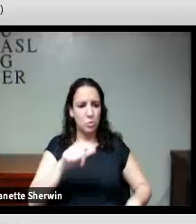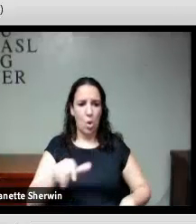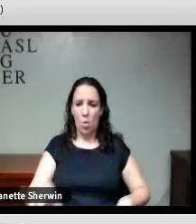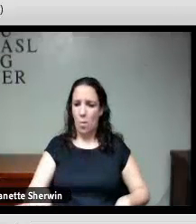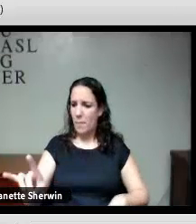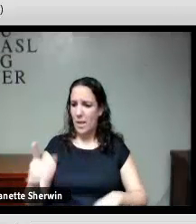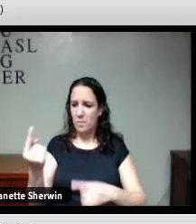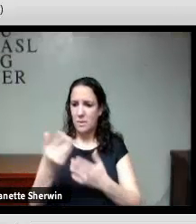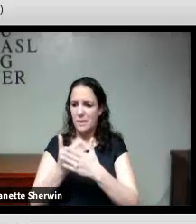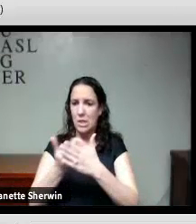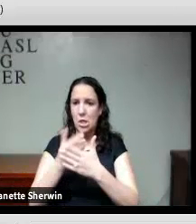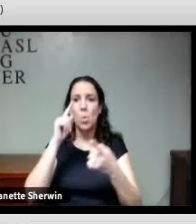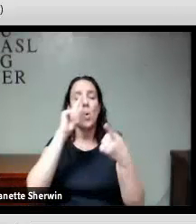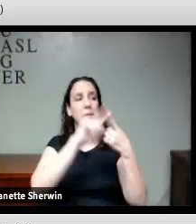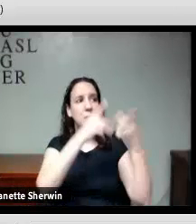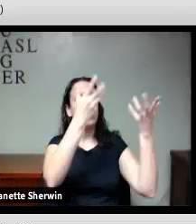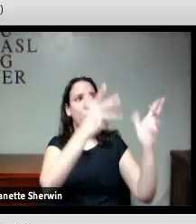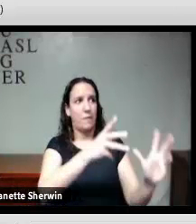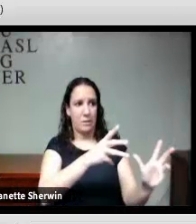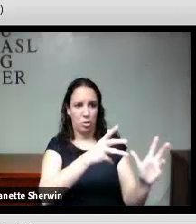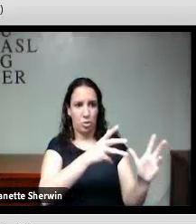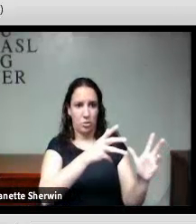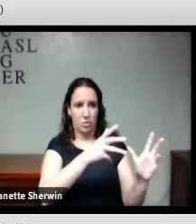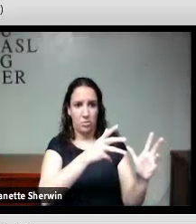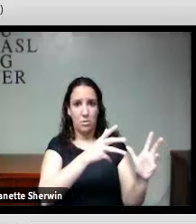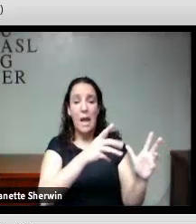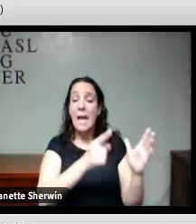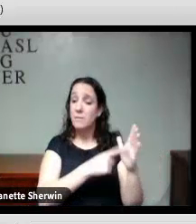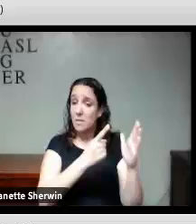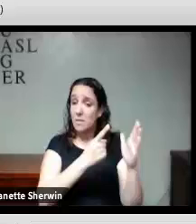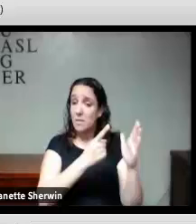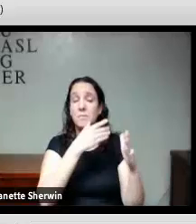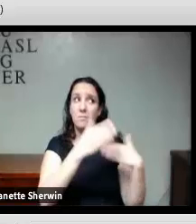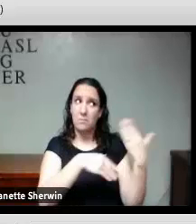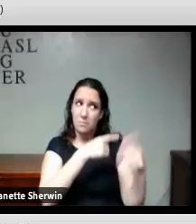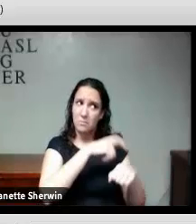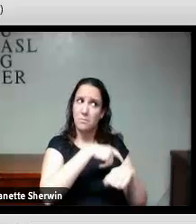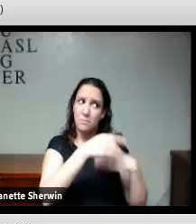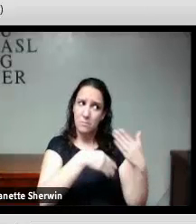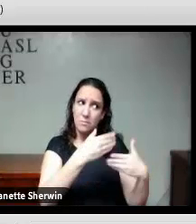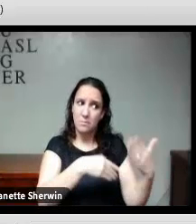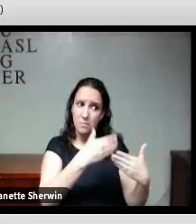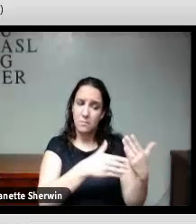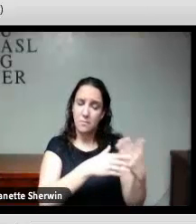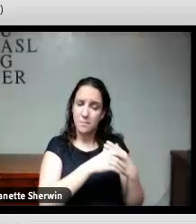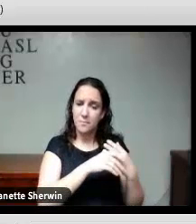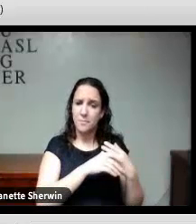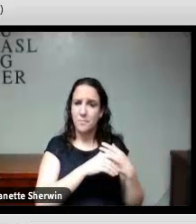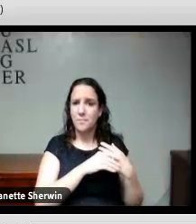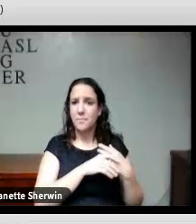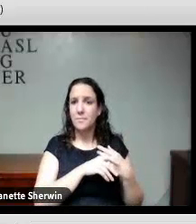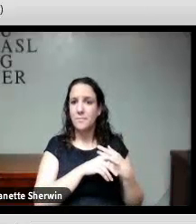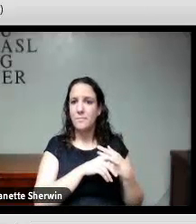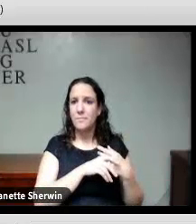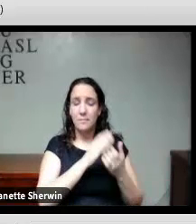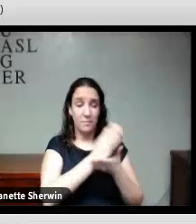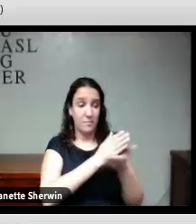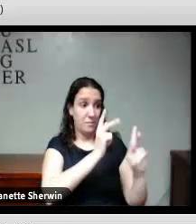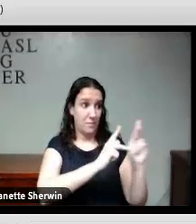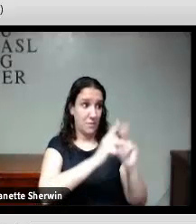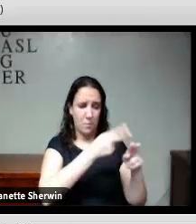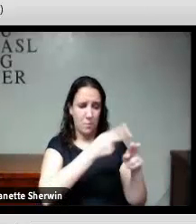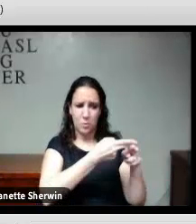you handle this process. And sometimes it takes a while, doesn't it? Some people will handle their anger or their frustration very quickly. Other people